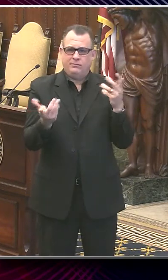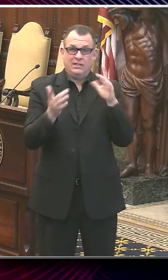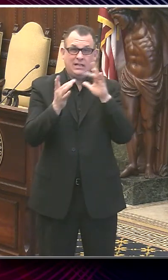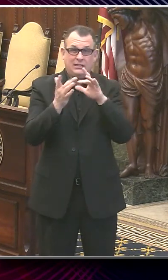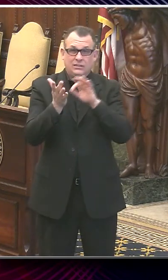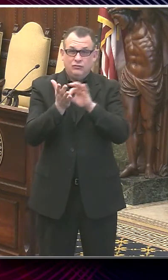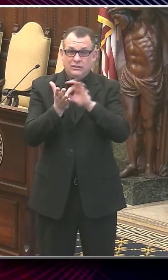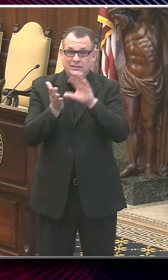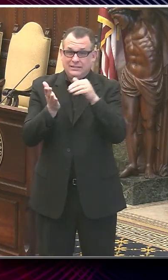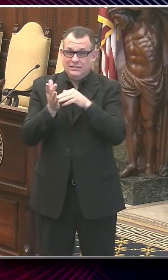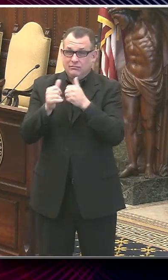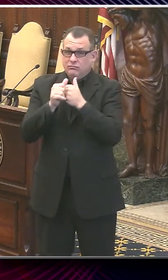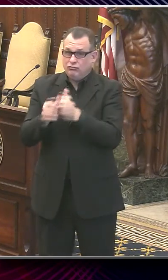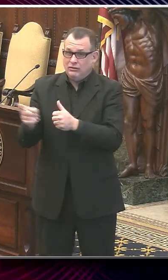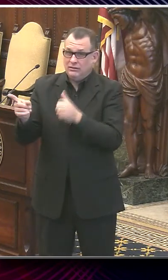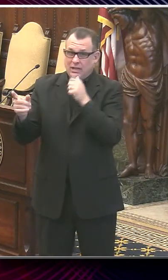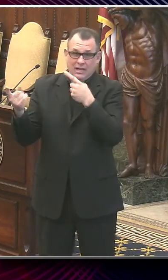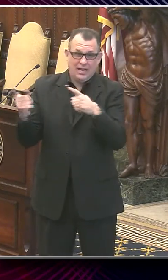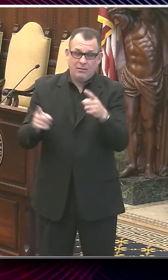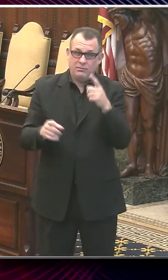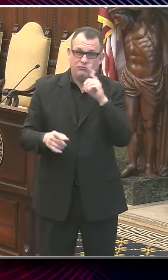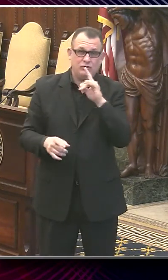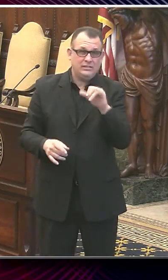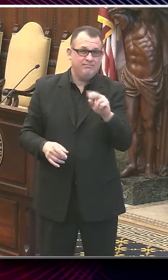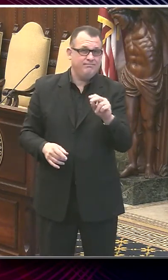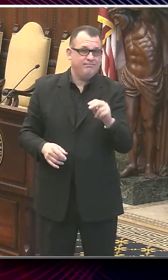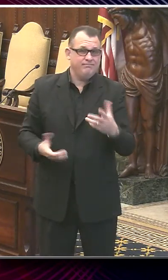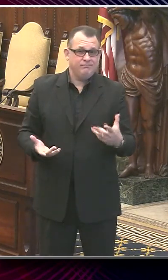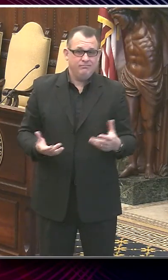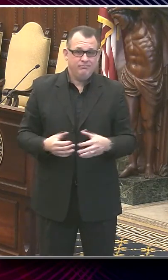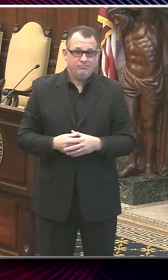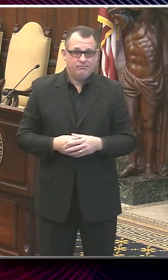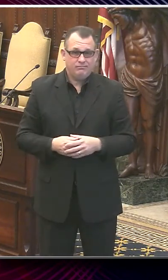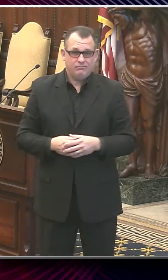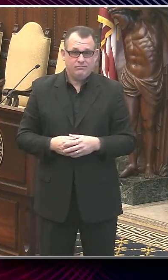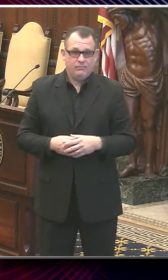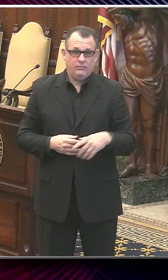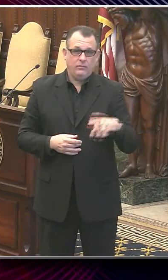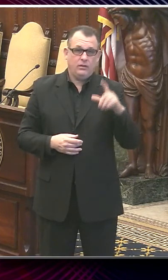Thank you, Kennedy. Let's go to Lauren Make of NBC 10.